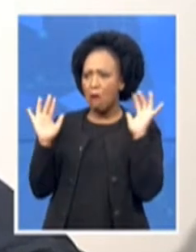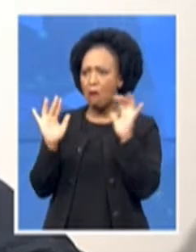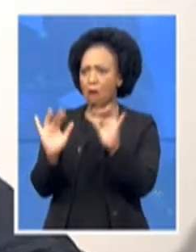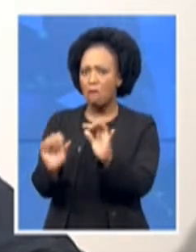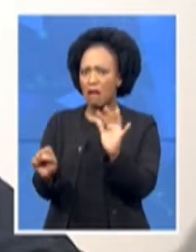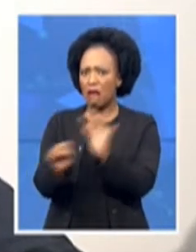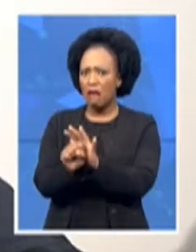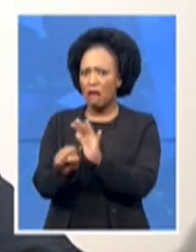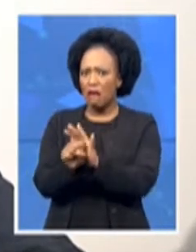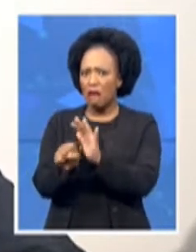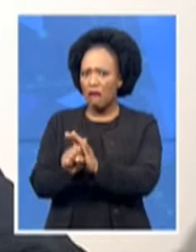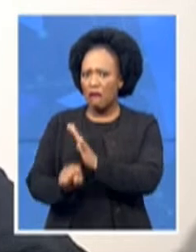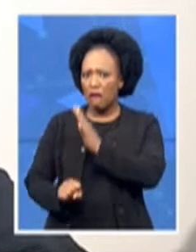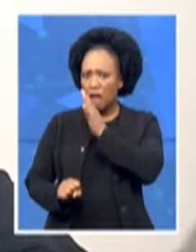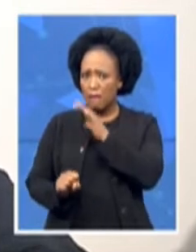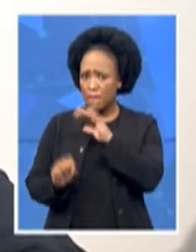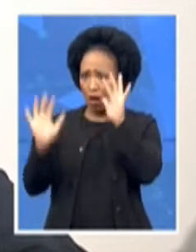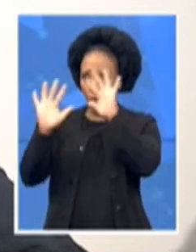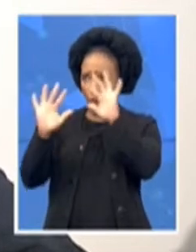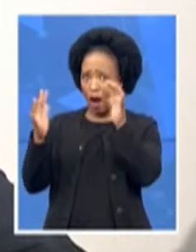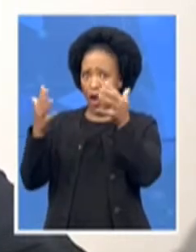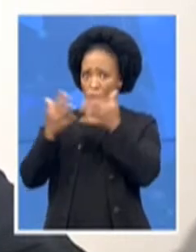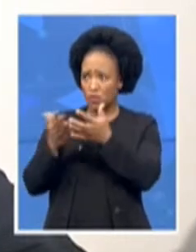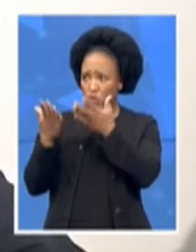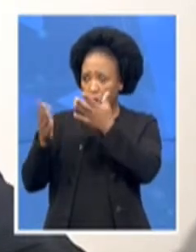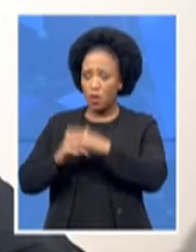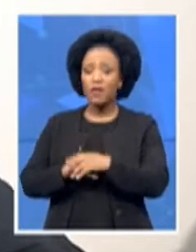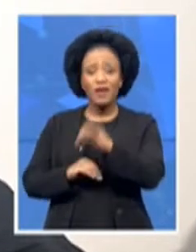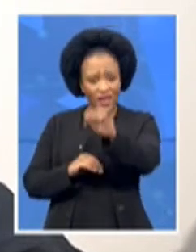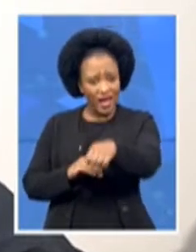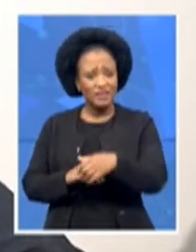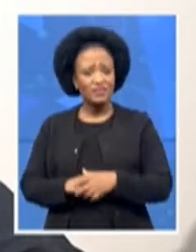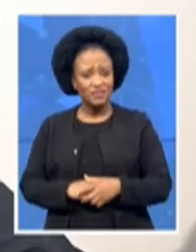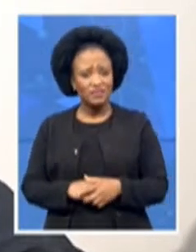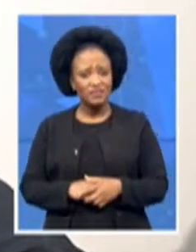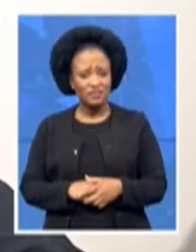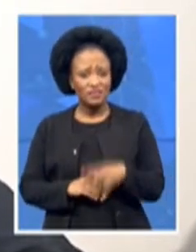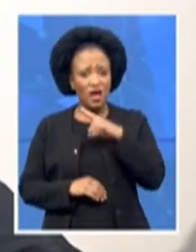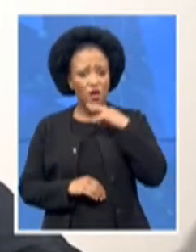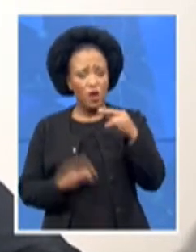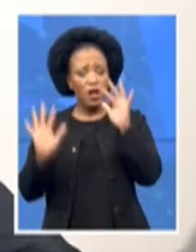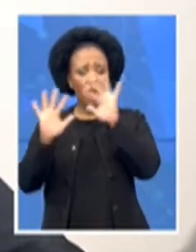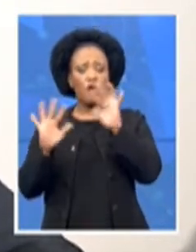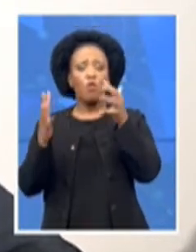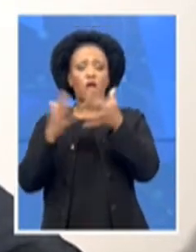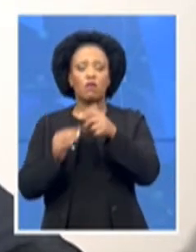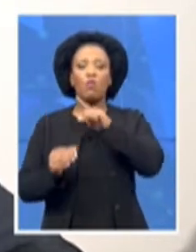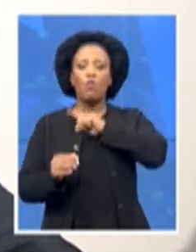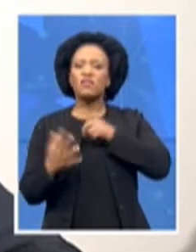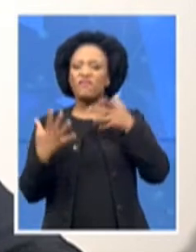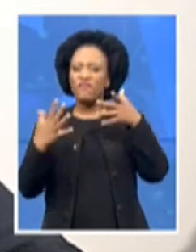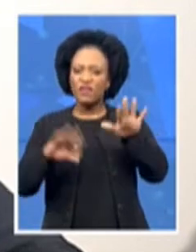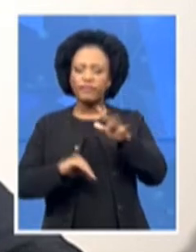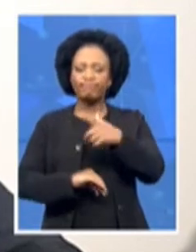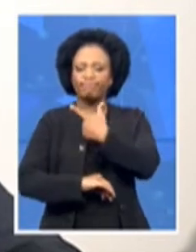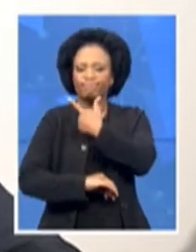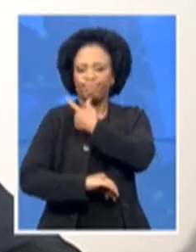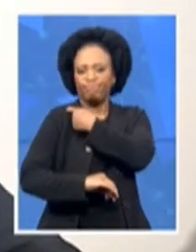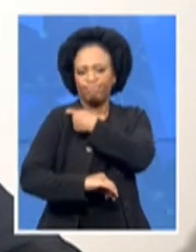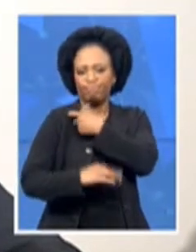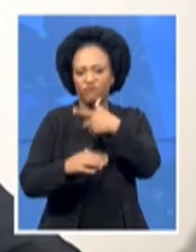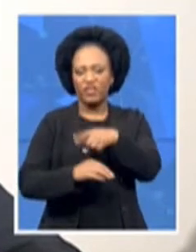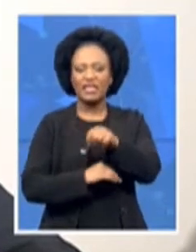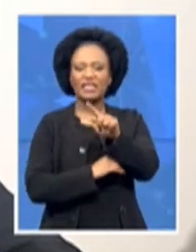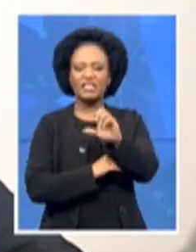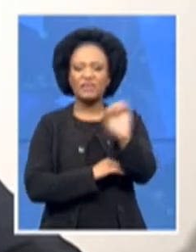real world. It's because they've passed 60%, 70% of the vaccination. So we can claim our lives back if we